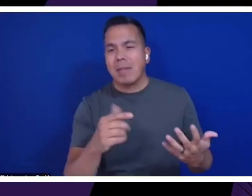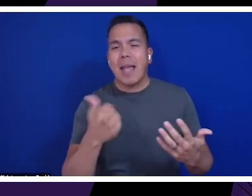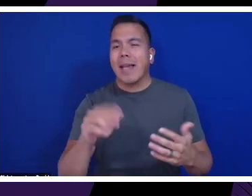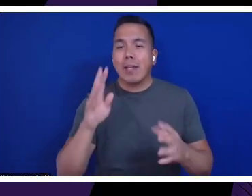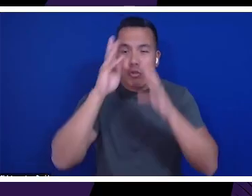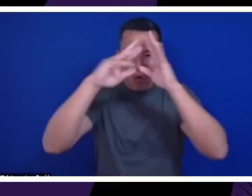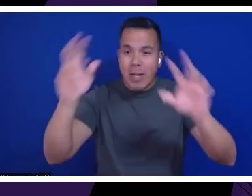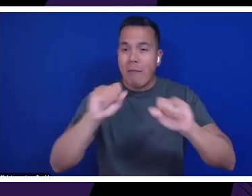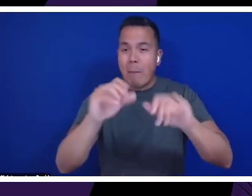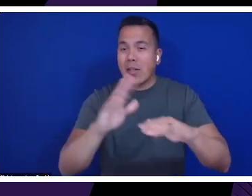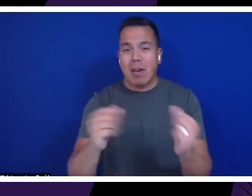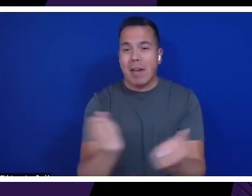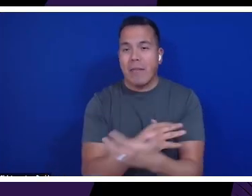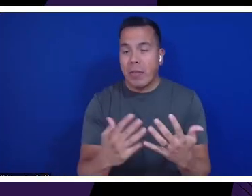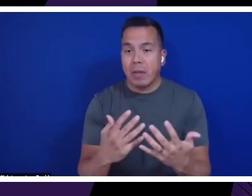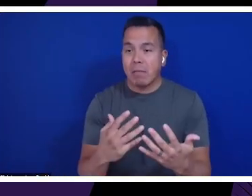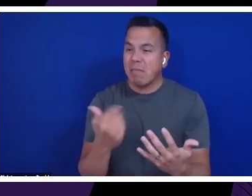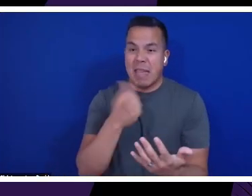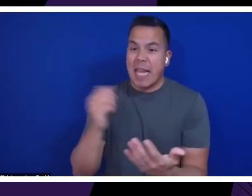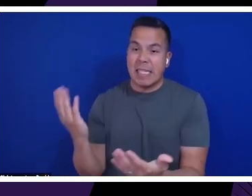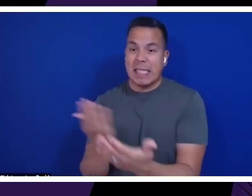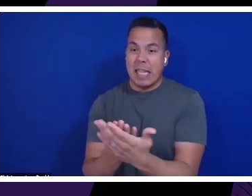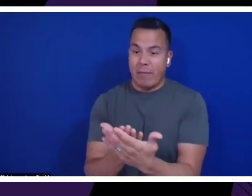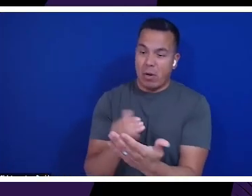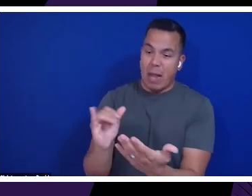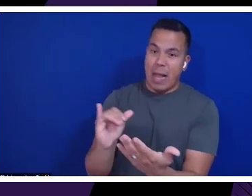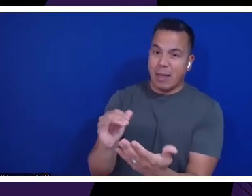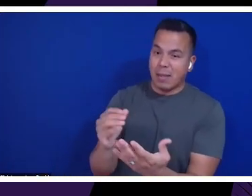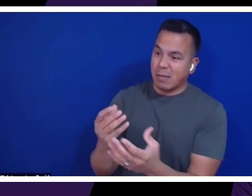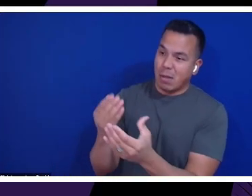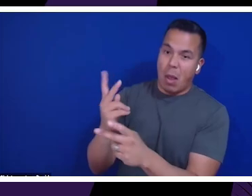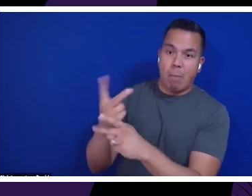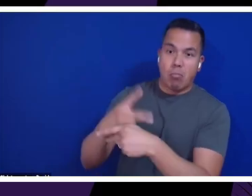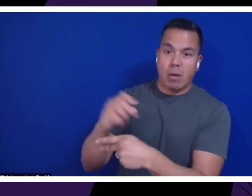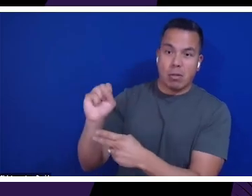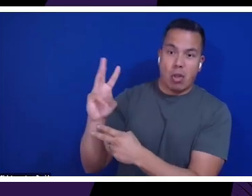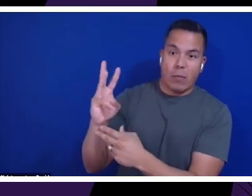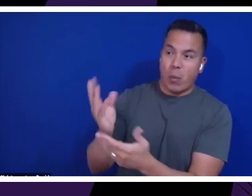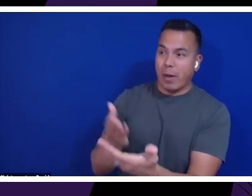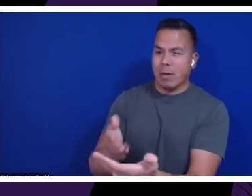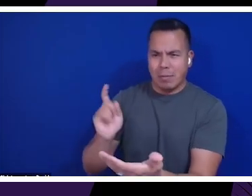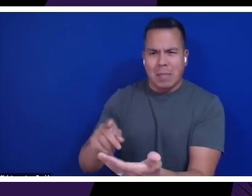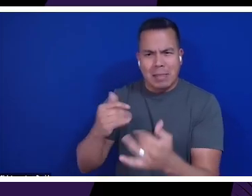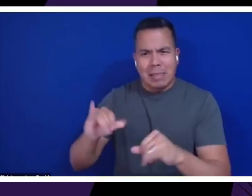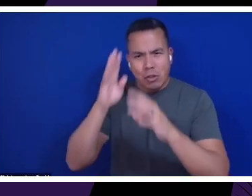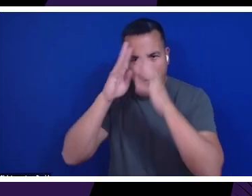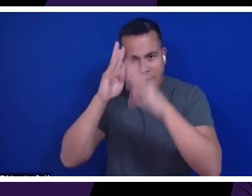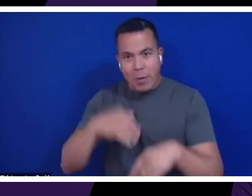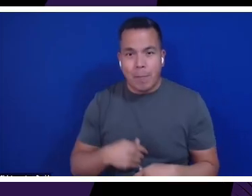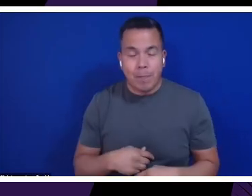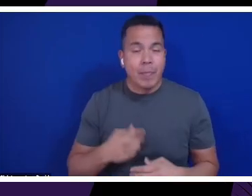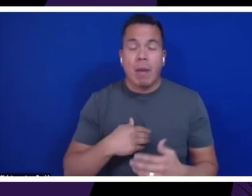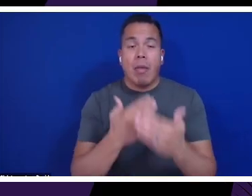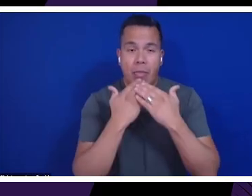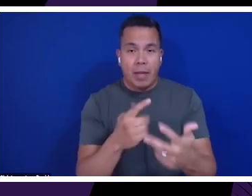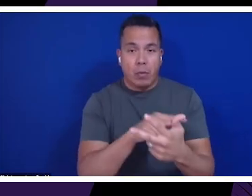everything, even on a deliverable as rigid as a piece of software. I love our chats. Thank you, everyone. And now I'd love to show you